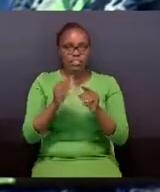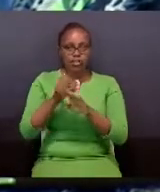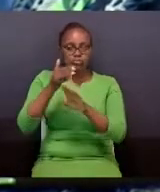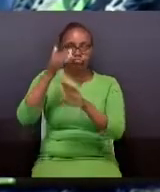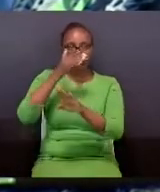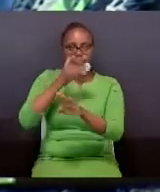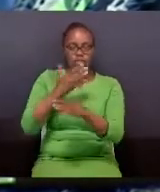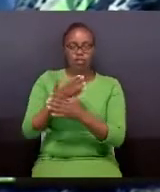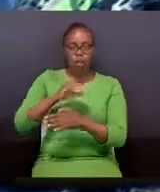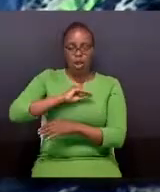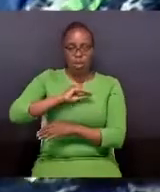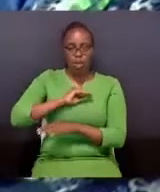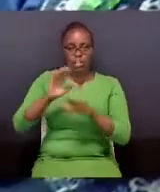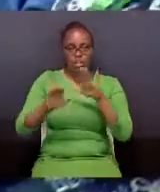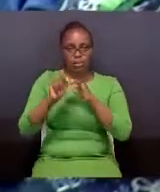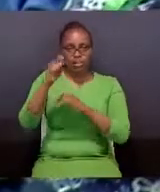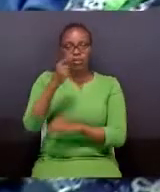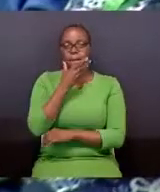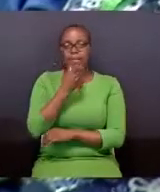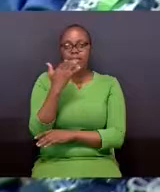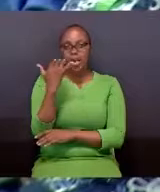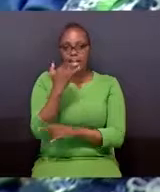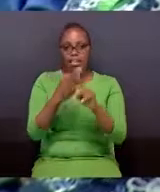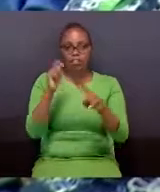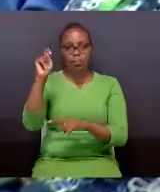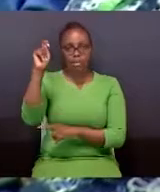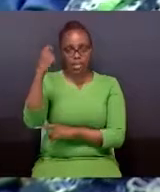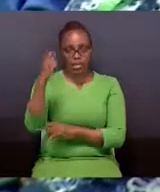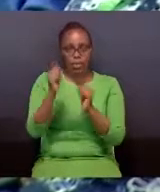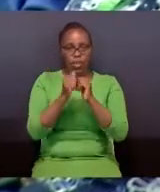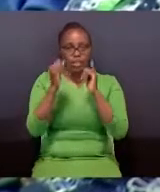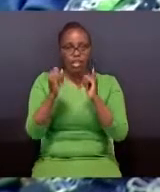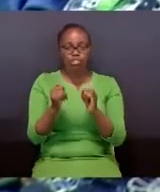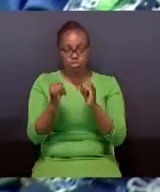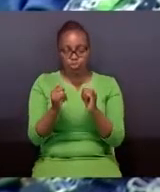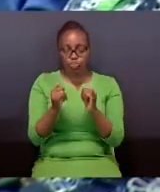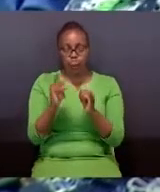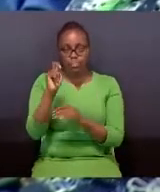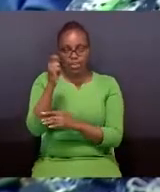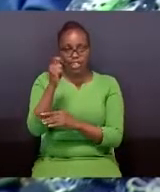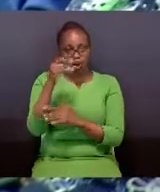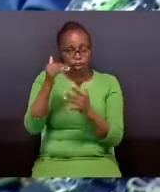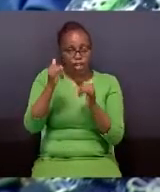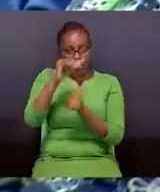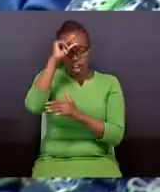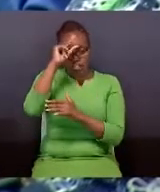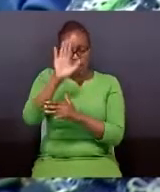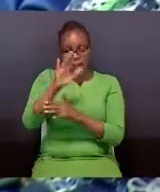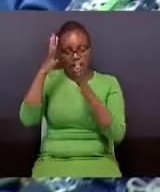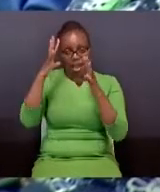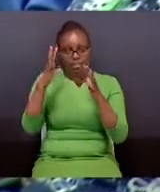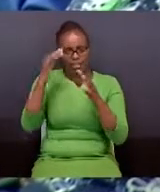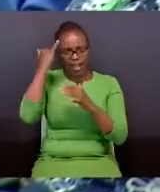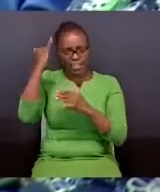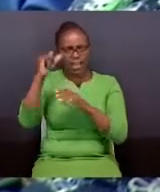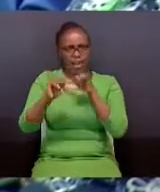our own deputy president, Mr. Rigathi from Kenya, with the new presidency, what is your take on the